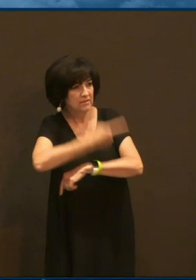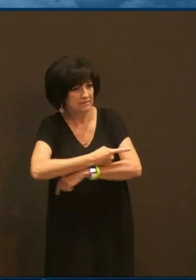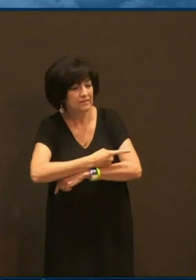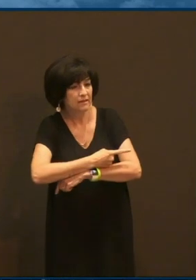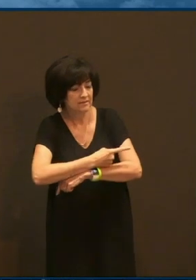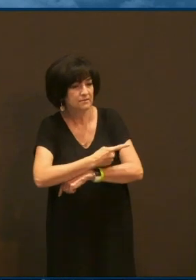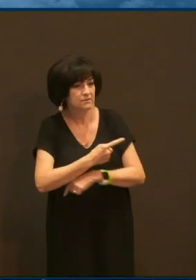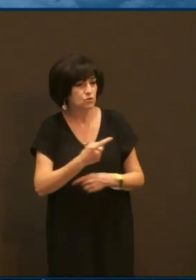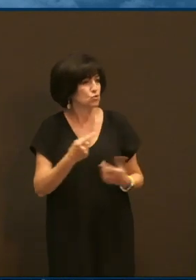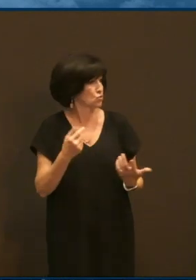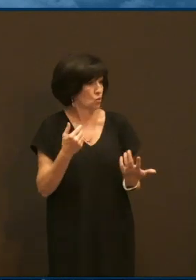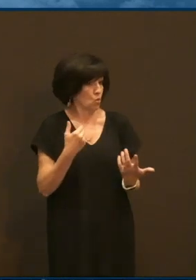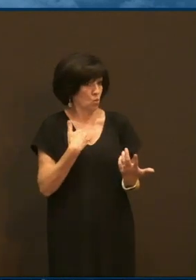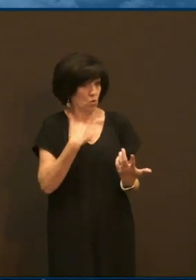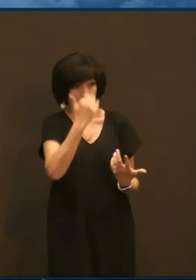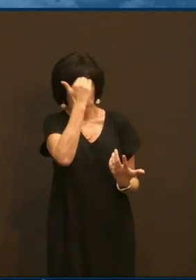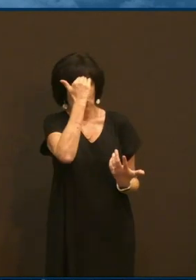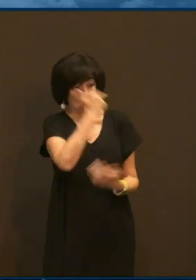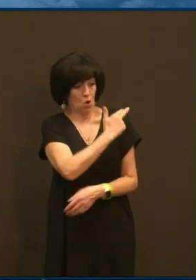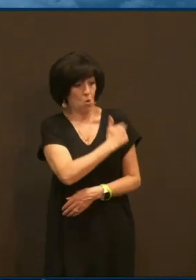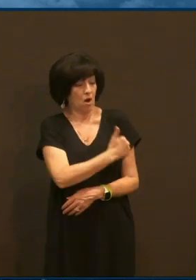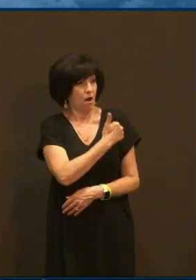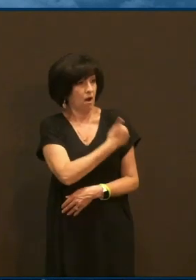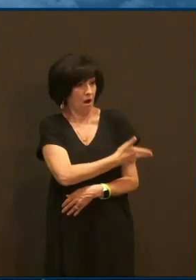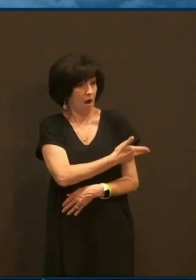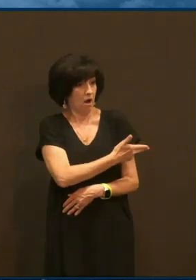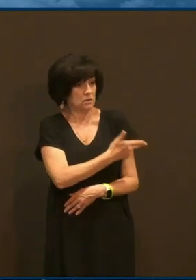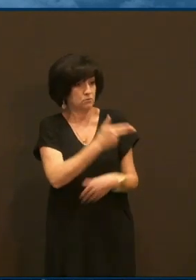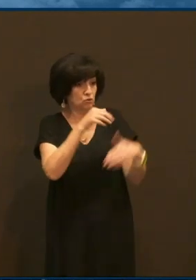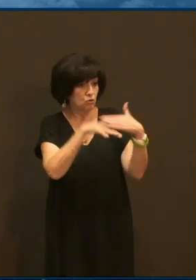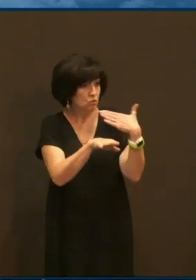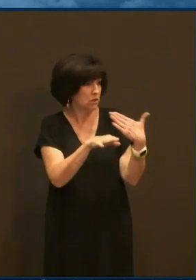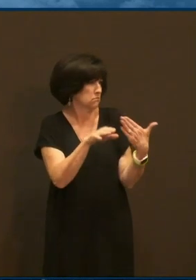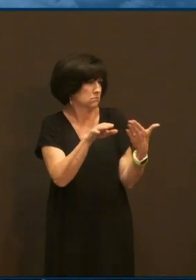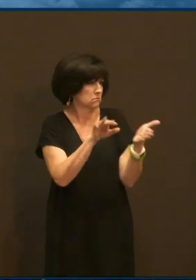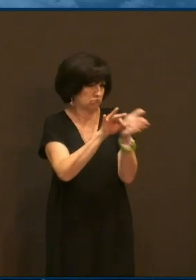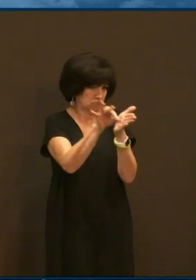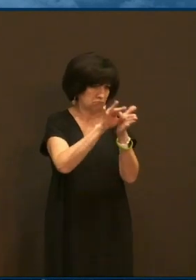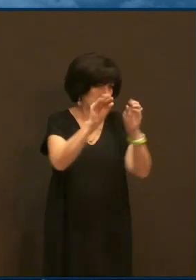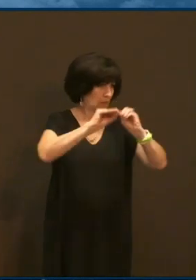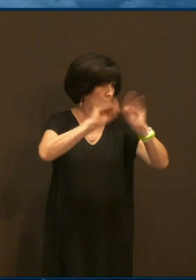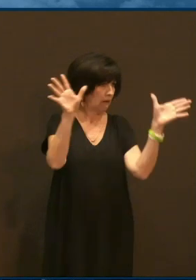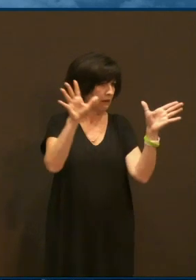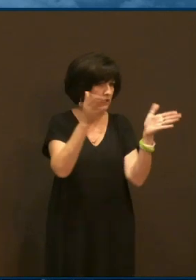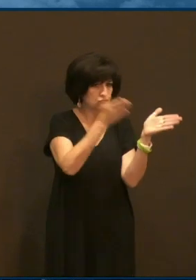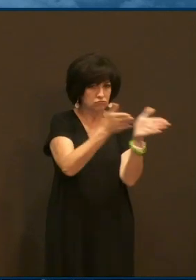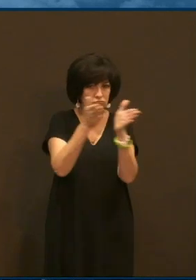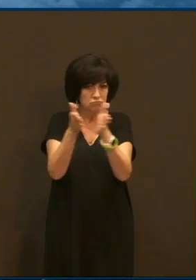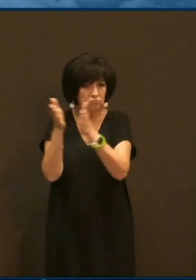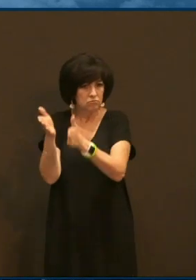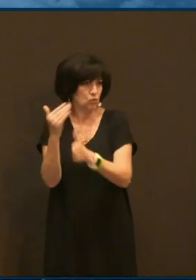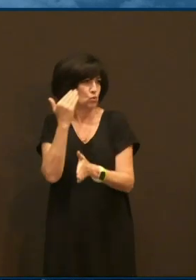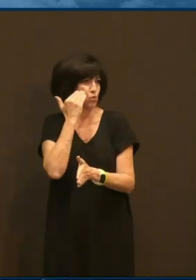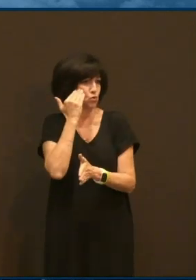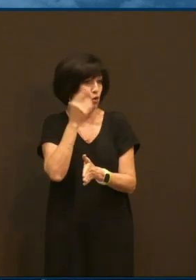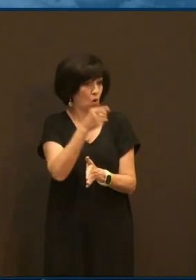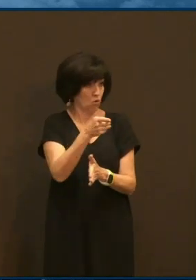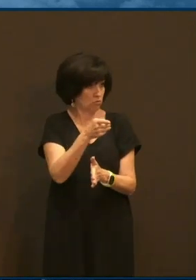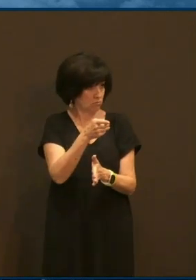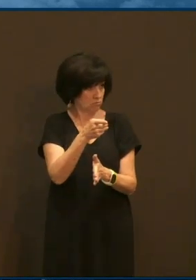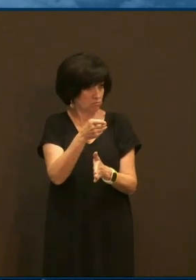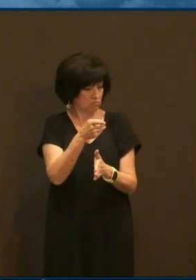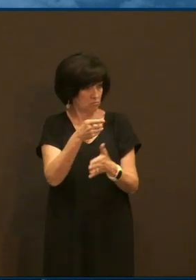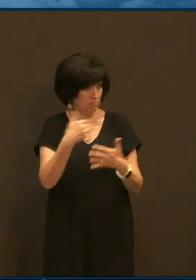are every single day, because people in the hospitals go and they count them. They know the severity. They know where they're on a ventilator. So that's